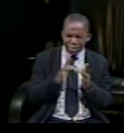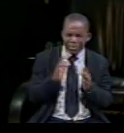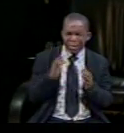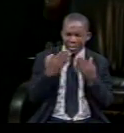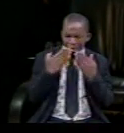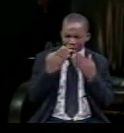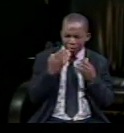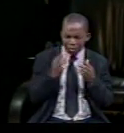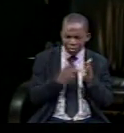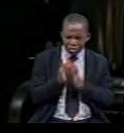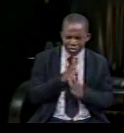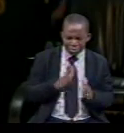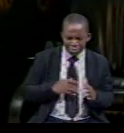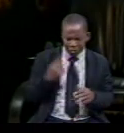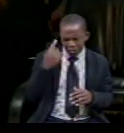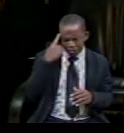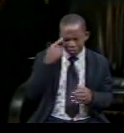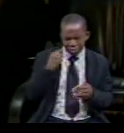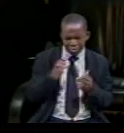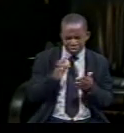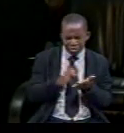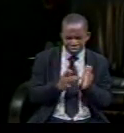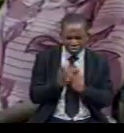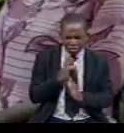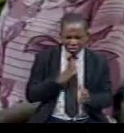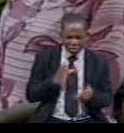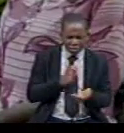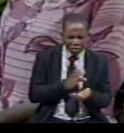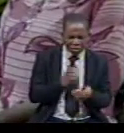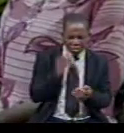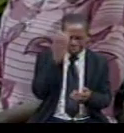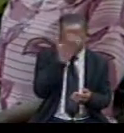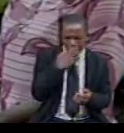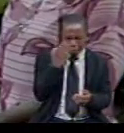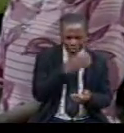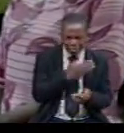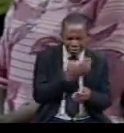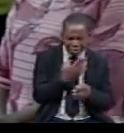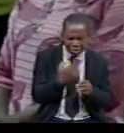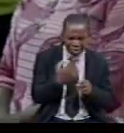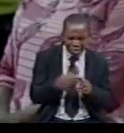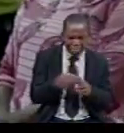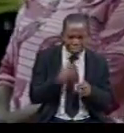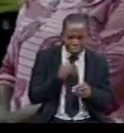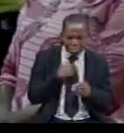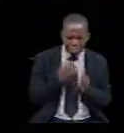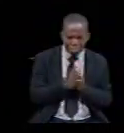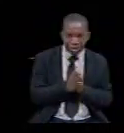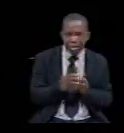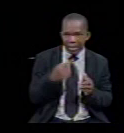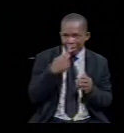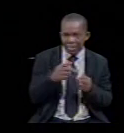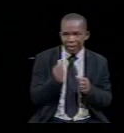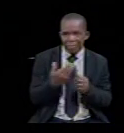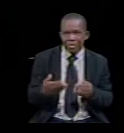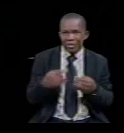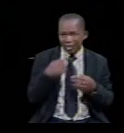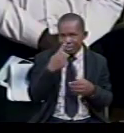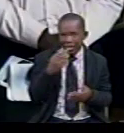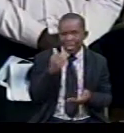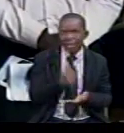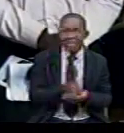In Jesus' glorious, mighty name we've prayed. And let the house say amen. God bless